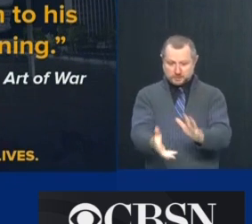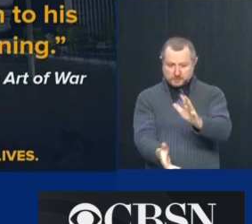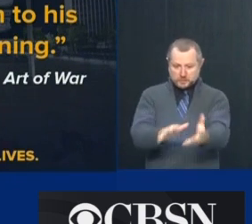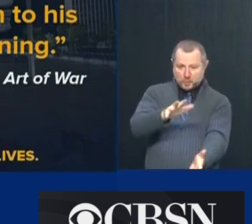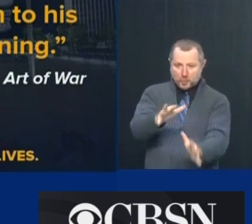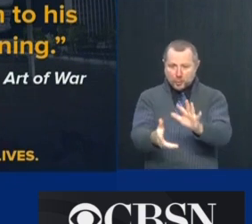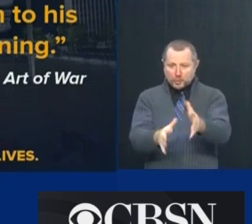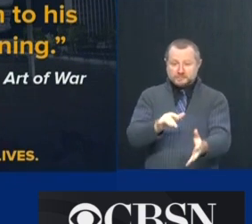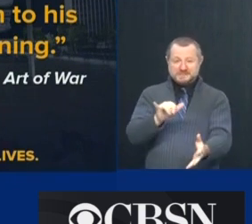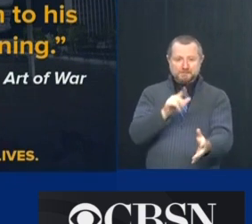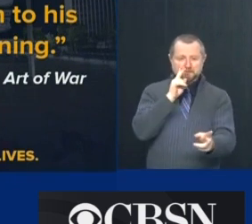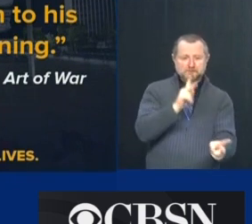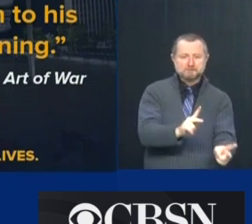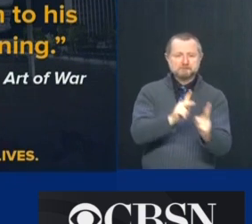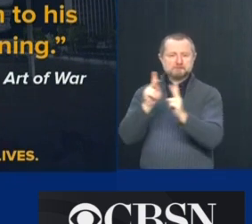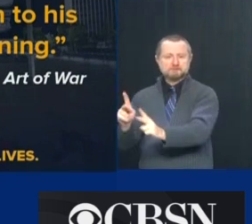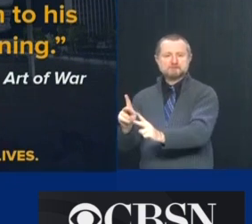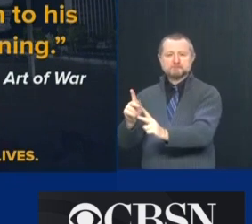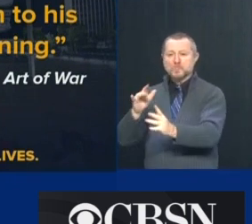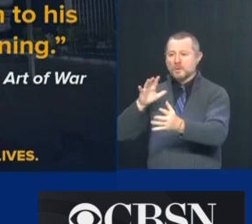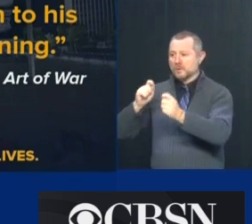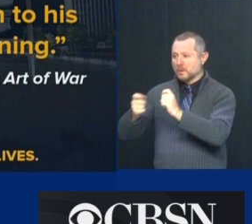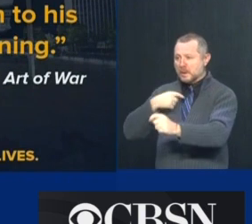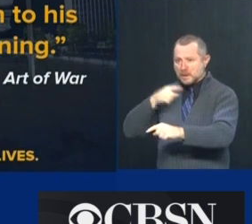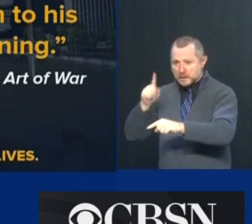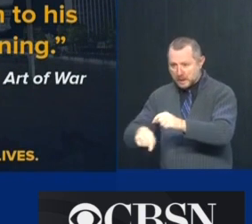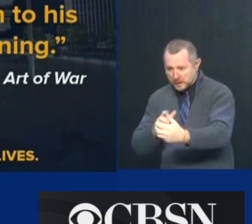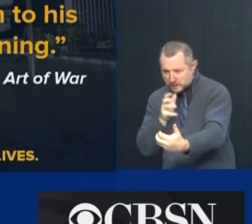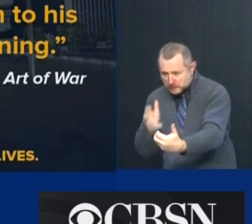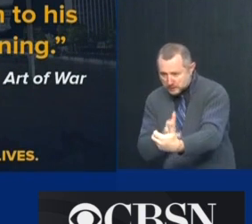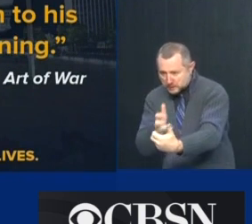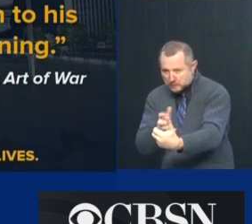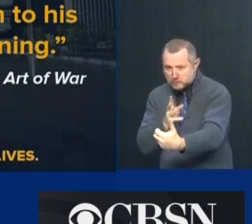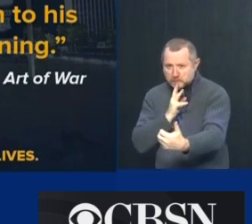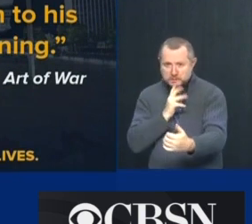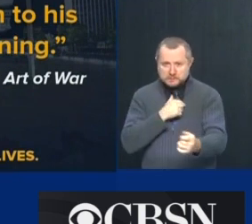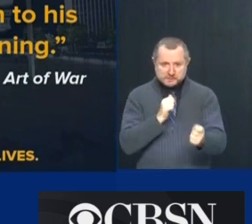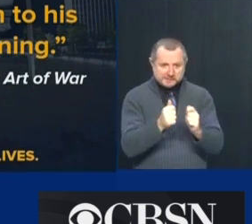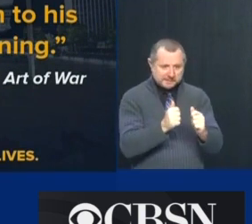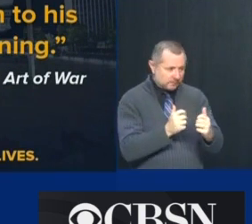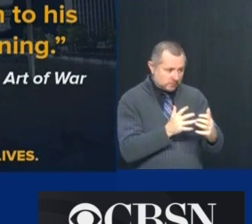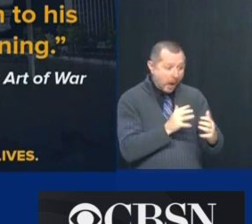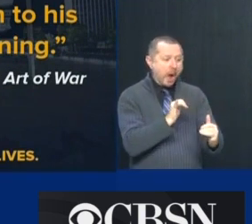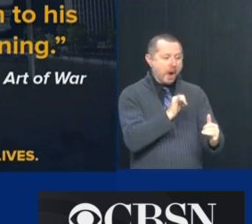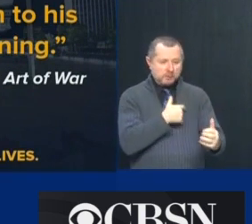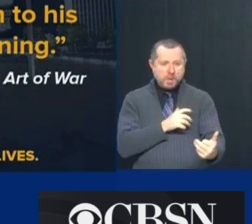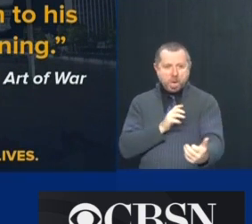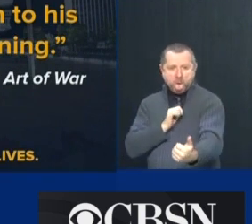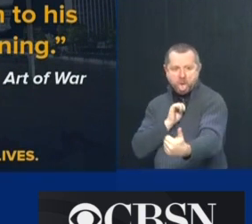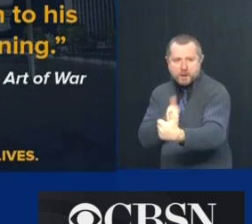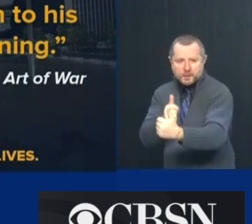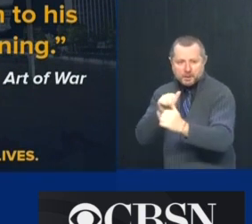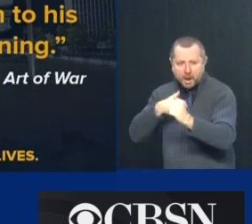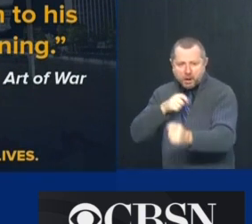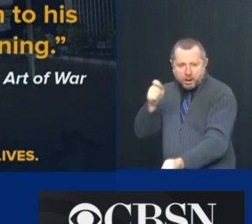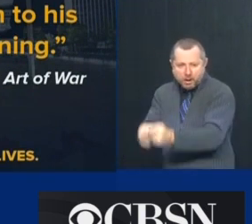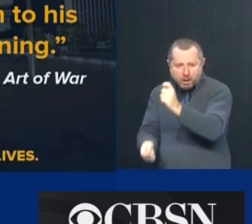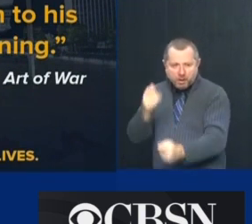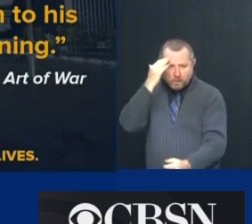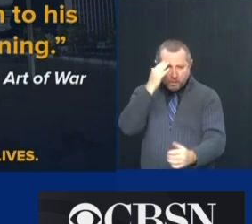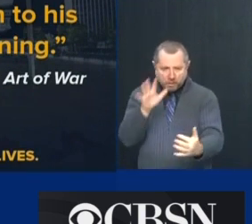in relation to his opponent thereby succeeds in winning. When the facts change, when the